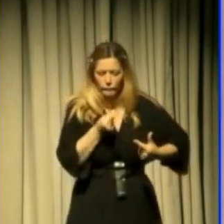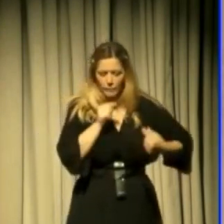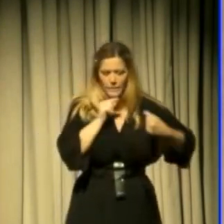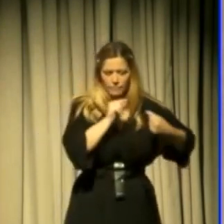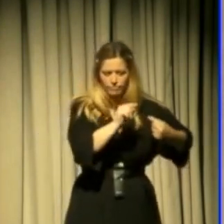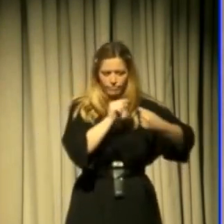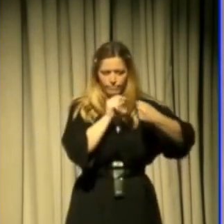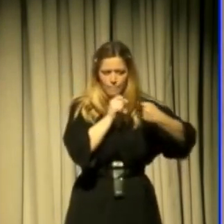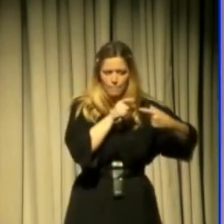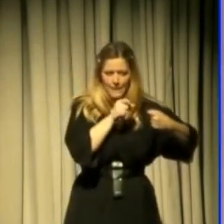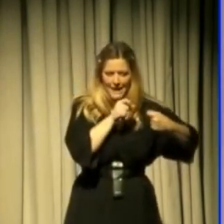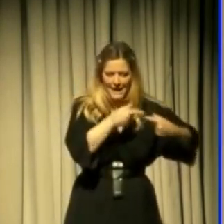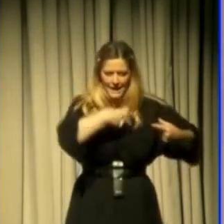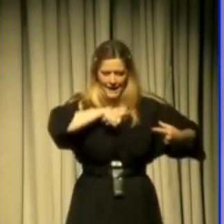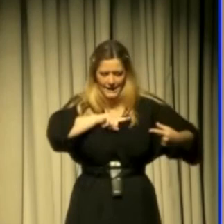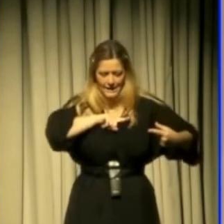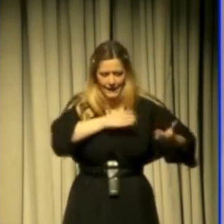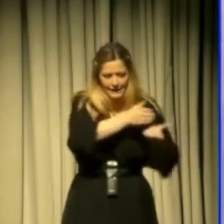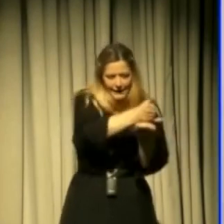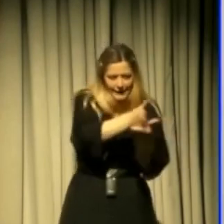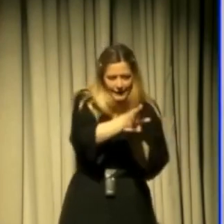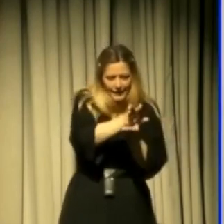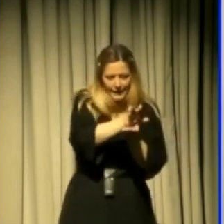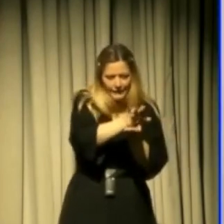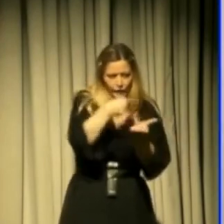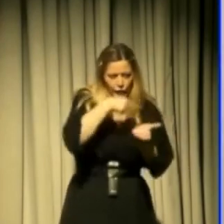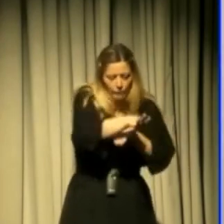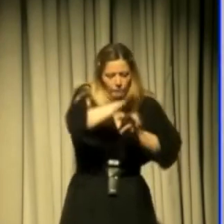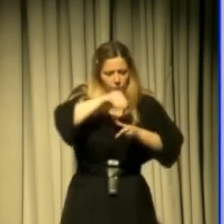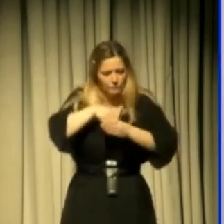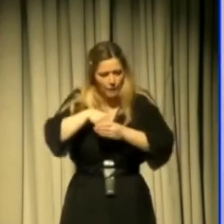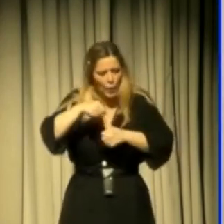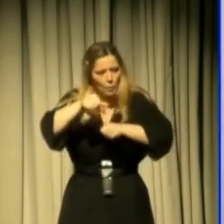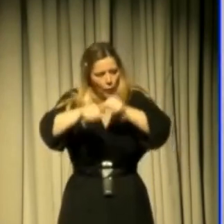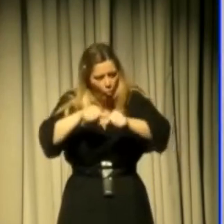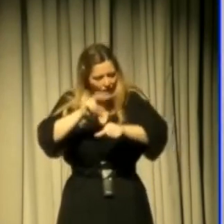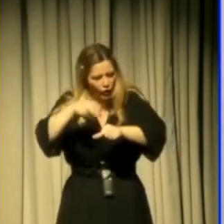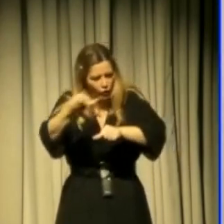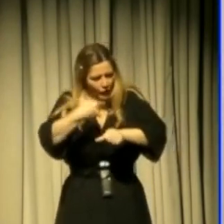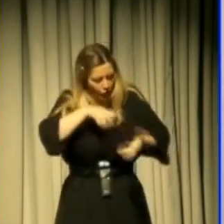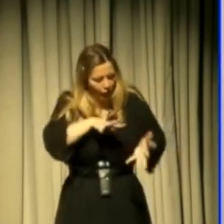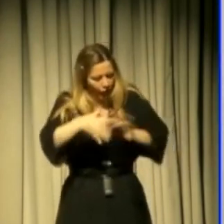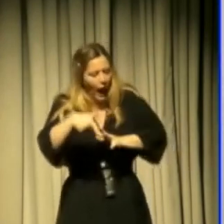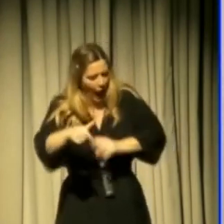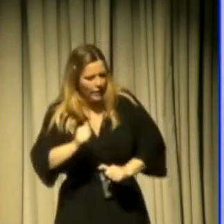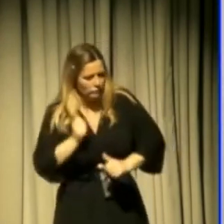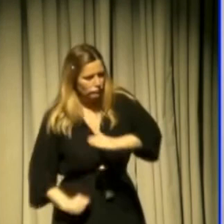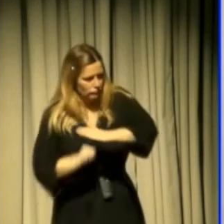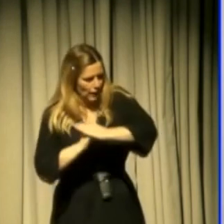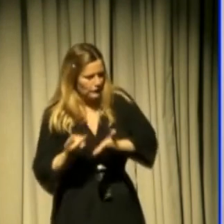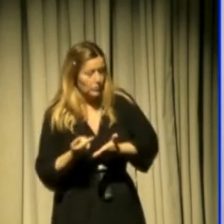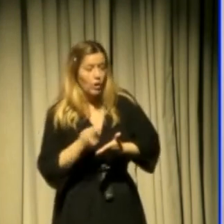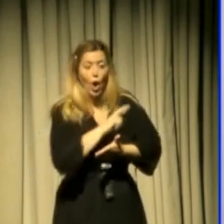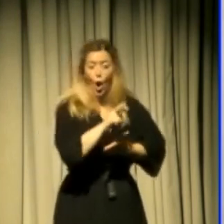already talking about more general marketing research and that kind of stuff, or maybe more short-term projects that you're working on. But your trend